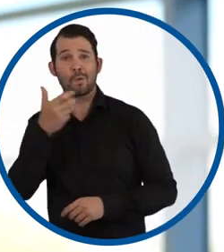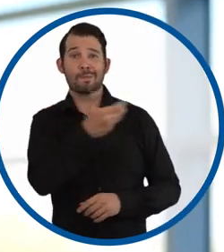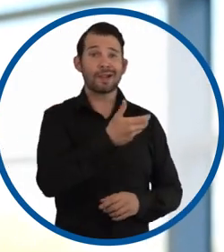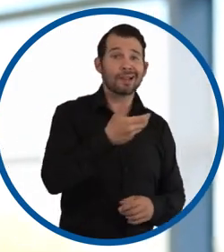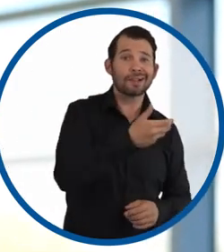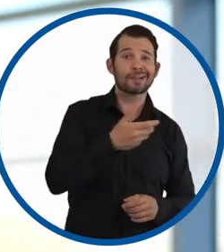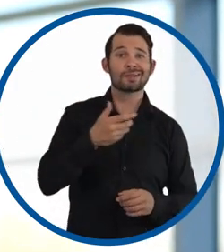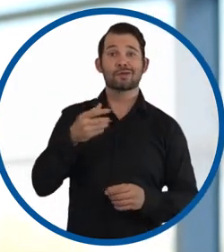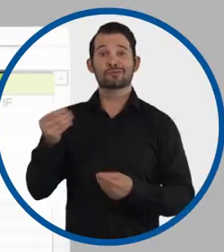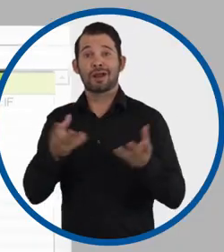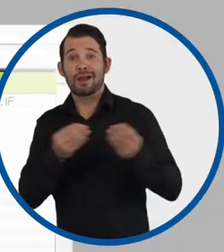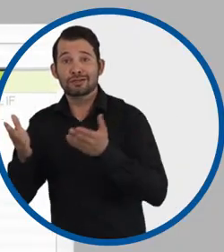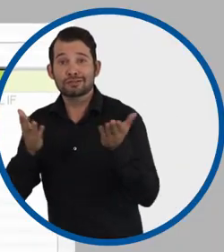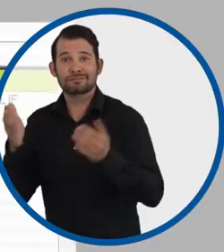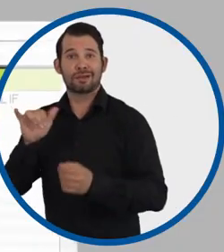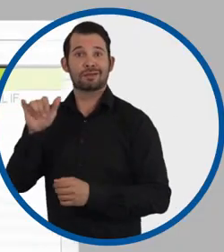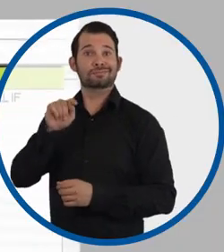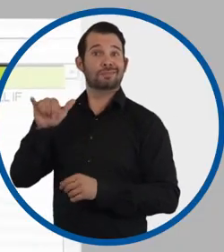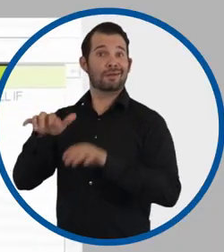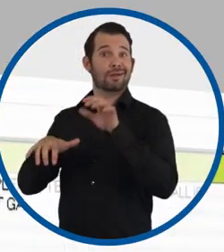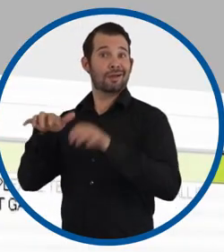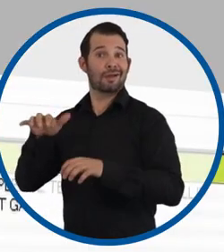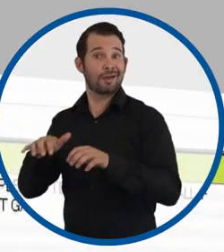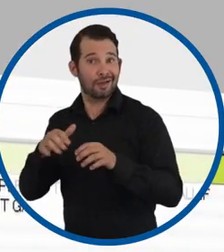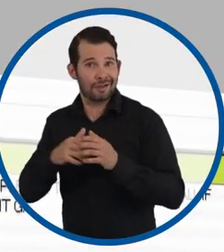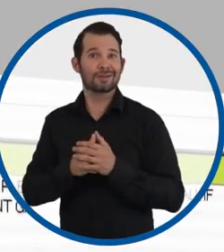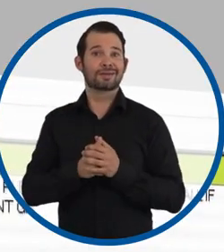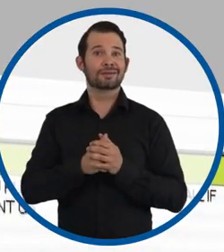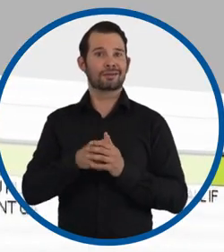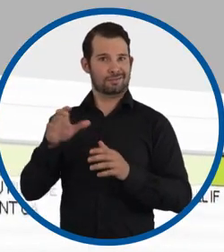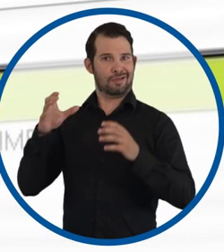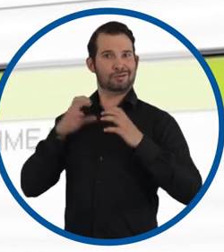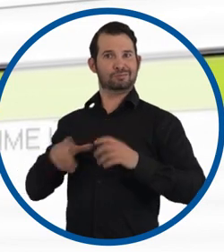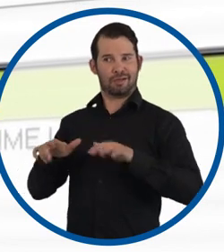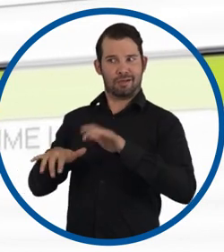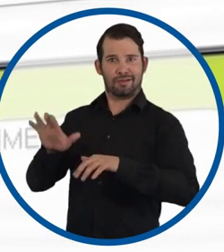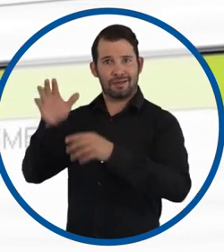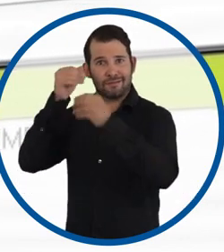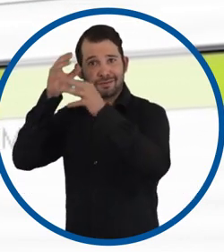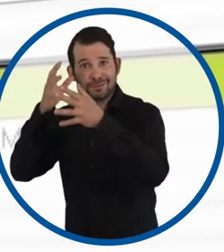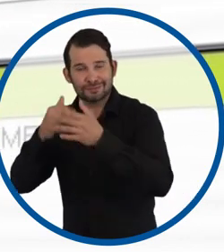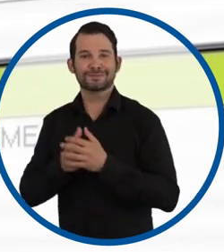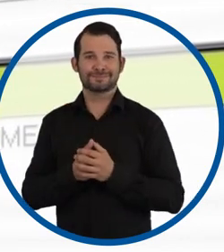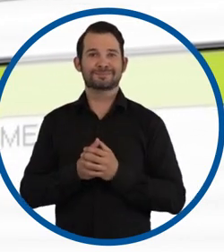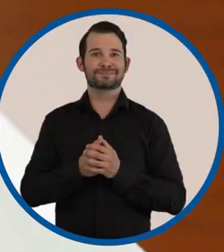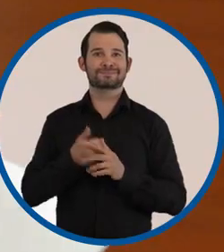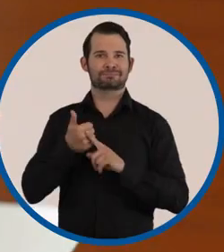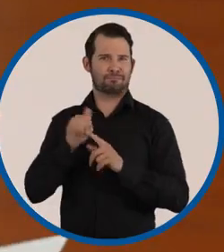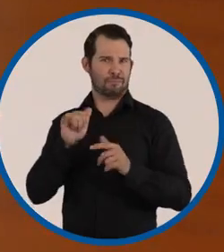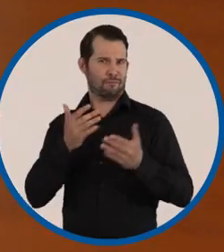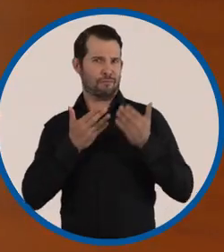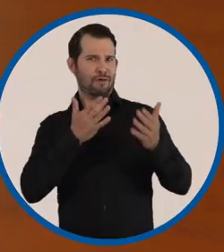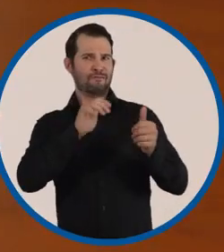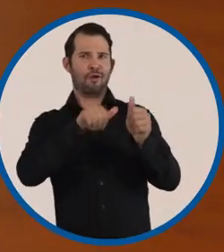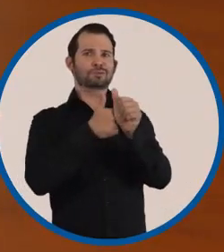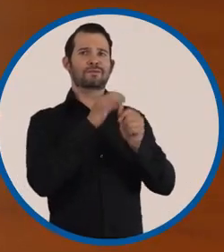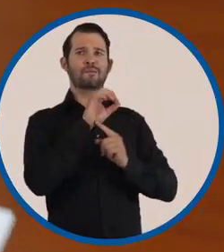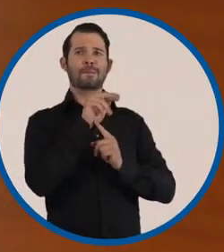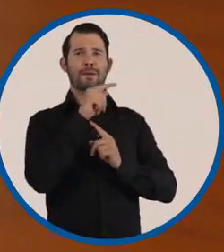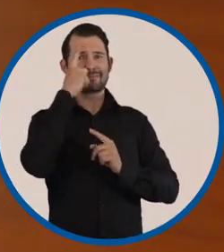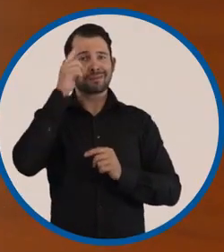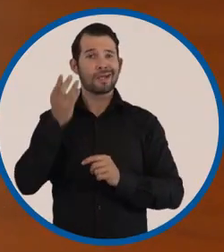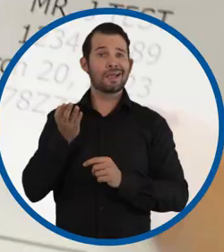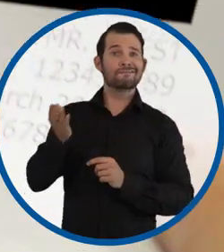home phone, mobility, relay services such as teletype, where the customer would type in their information. We also